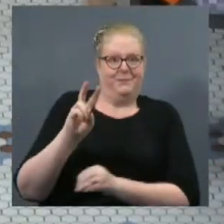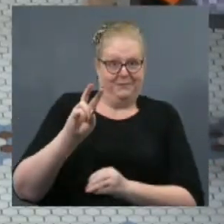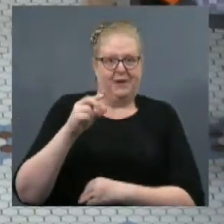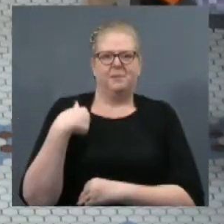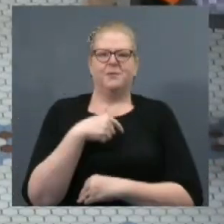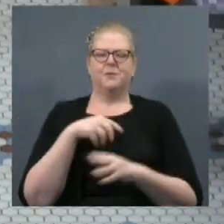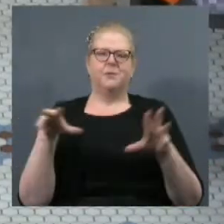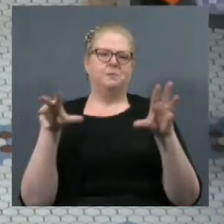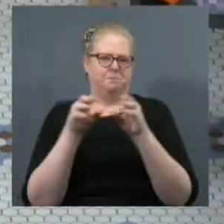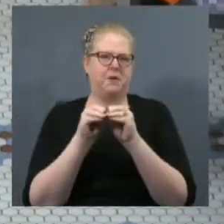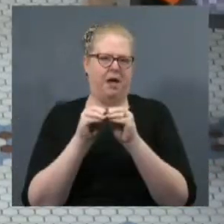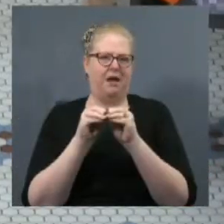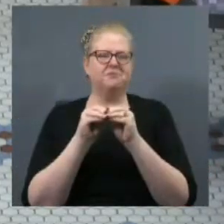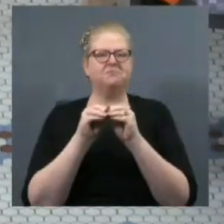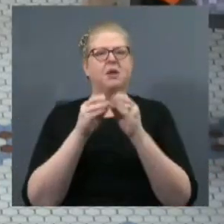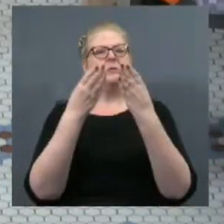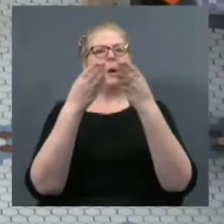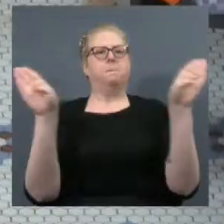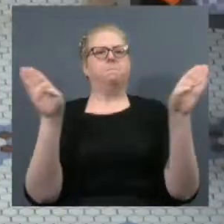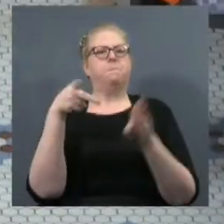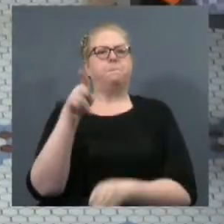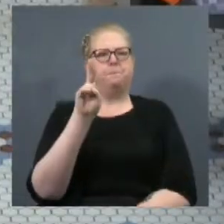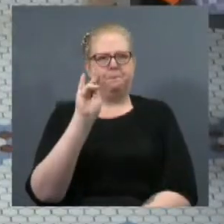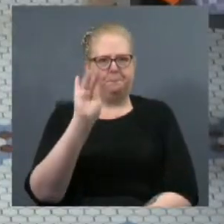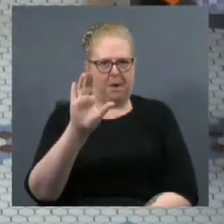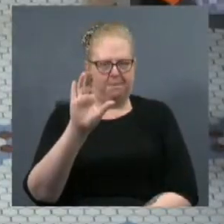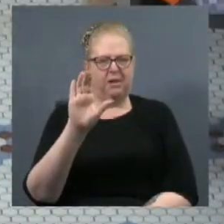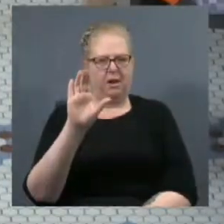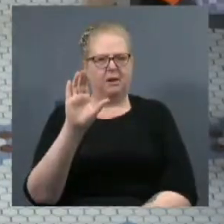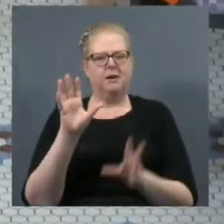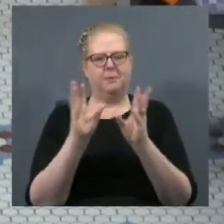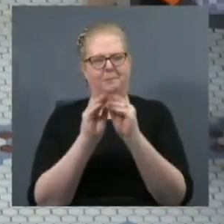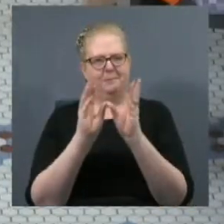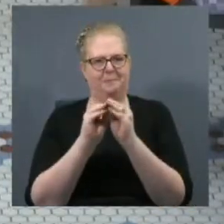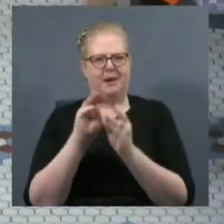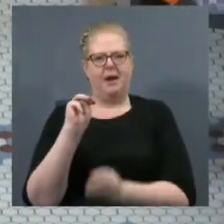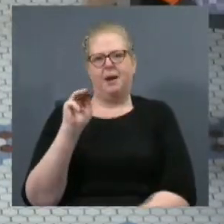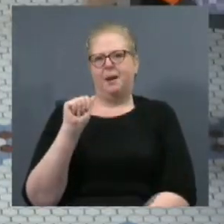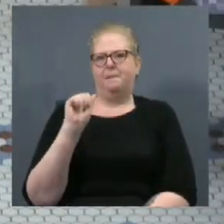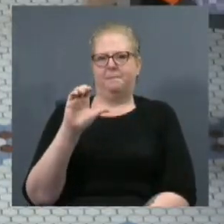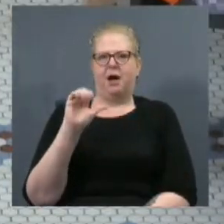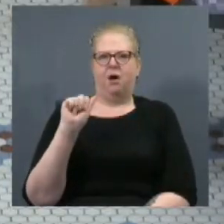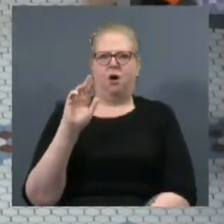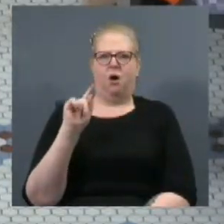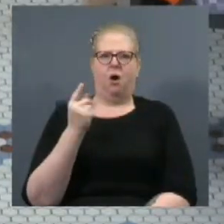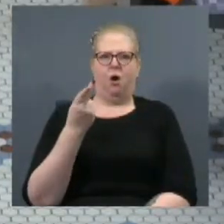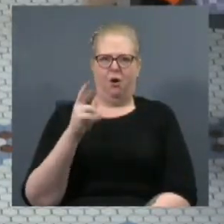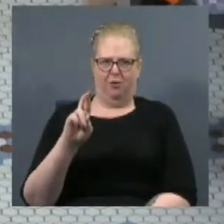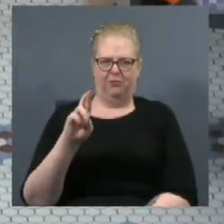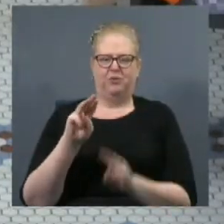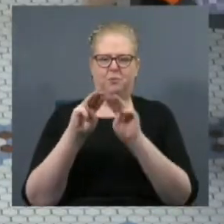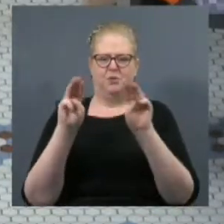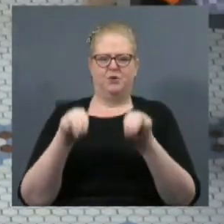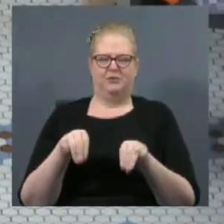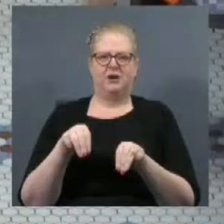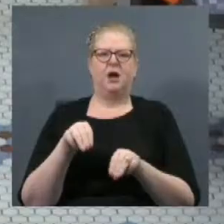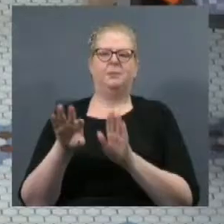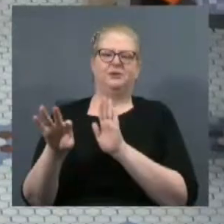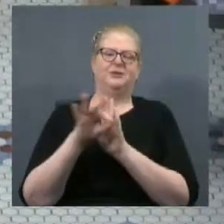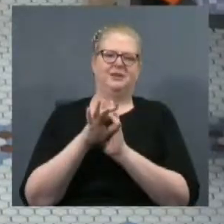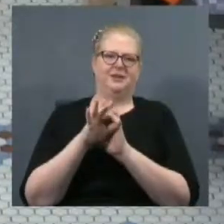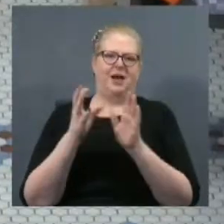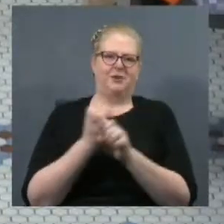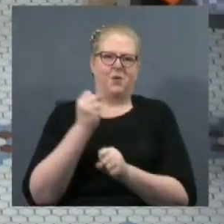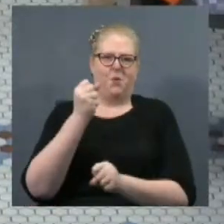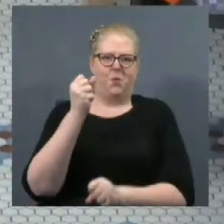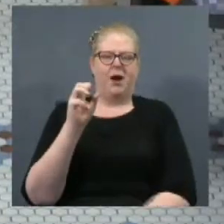public meeting and a reception at the MacArthur Museum and selected a winner, and the winner was